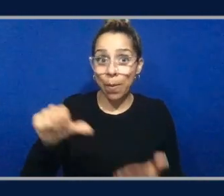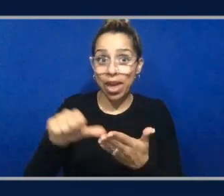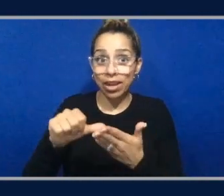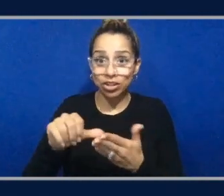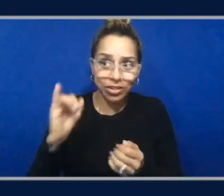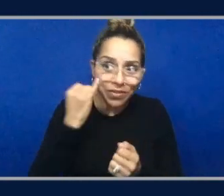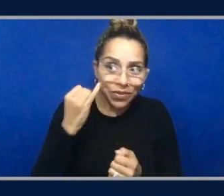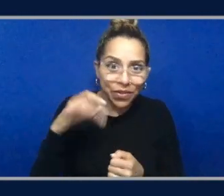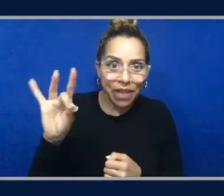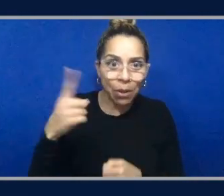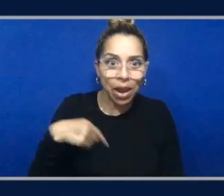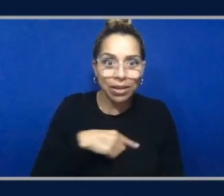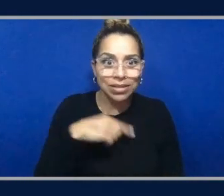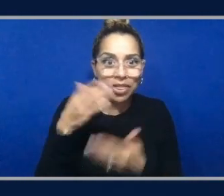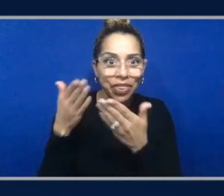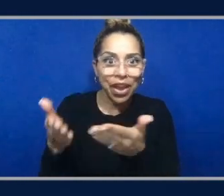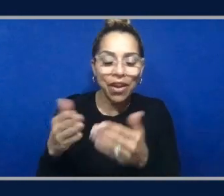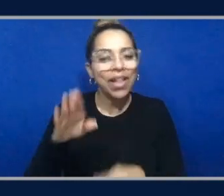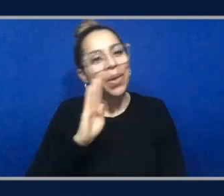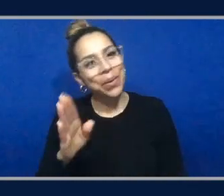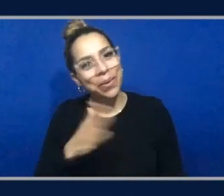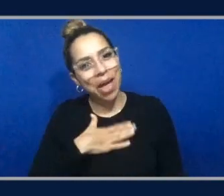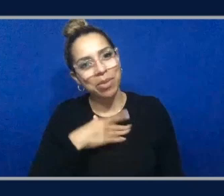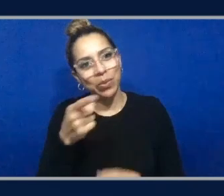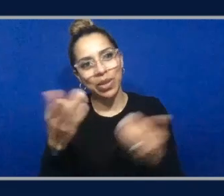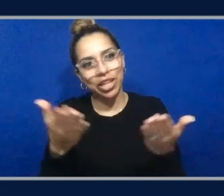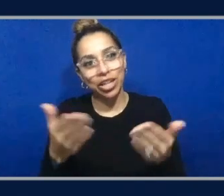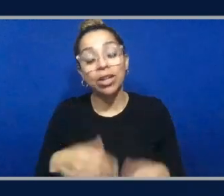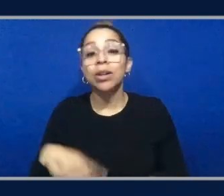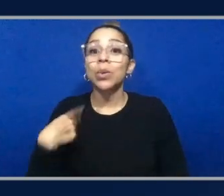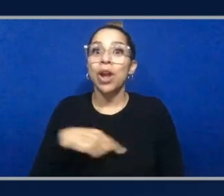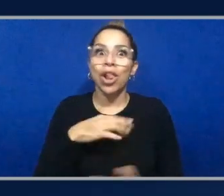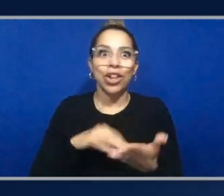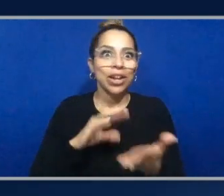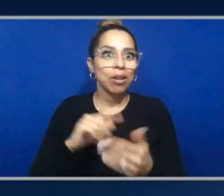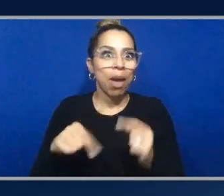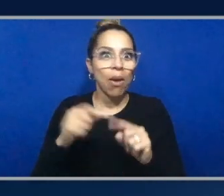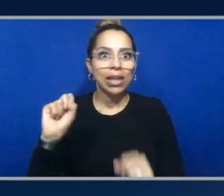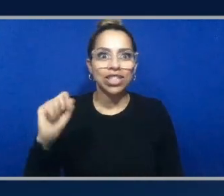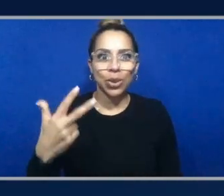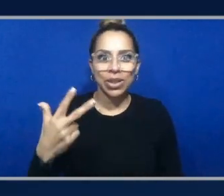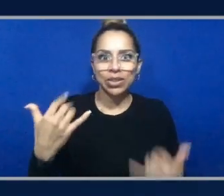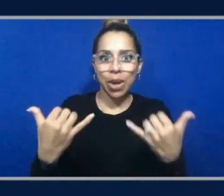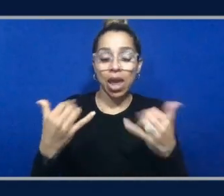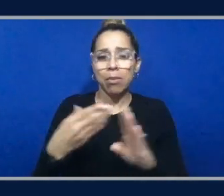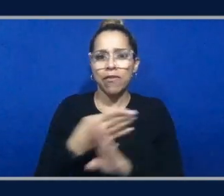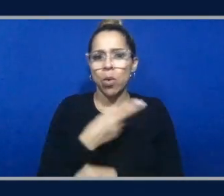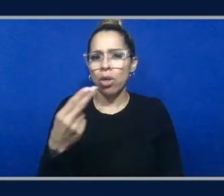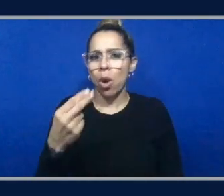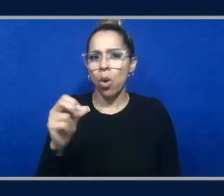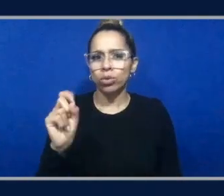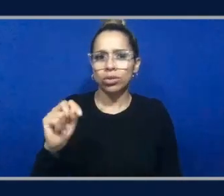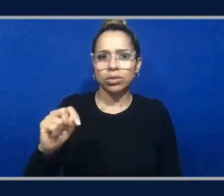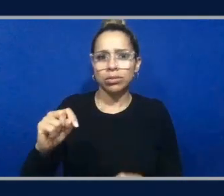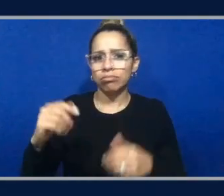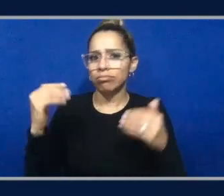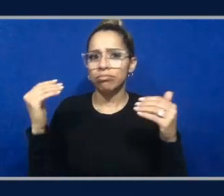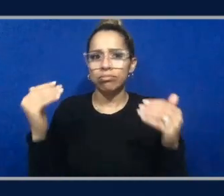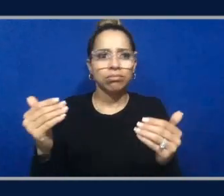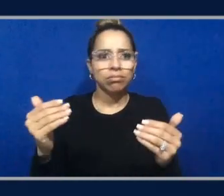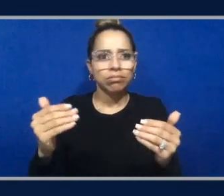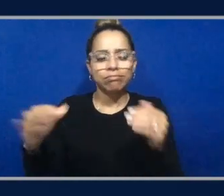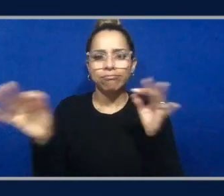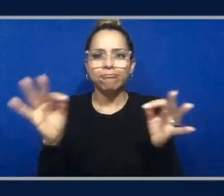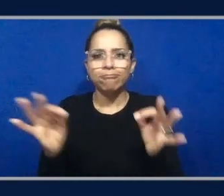very happy to have you here. So we are talking S3 today. Before I let our hosts jump in and tell us what they're here for, we do have a